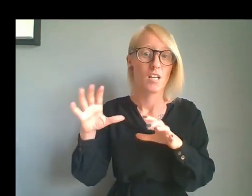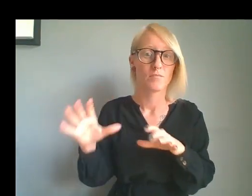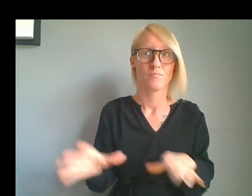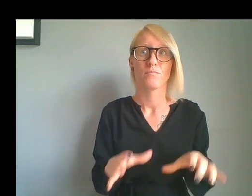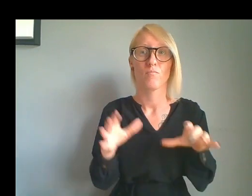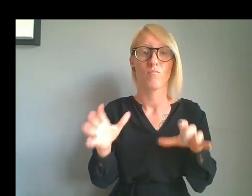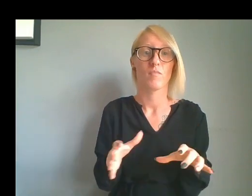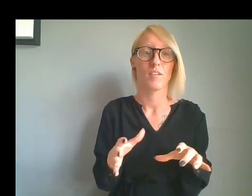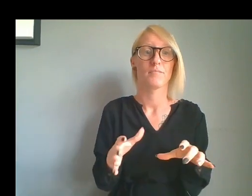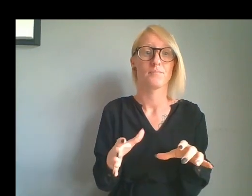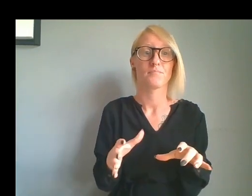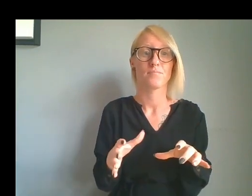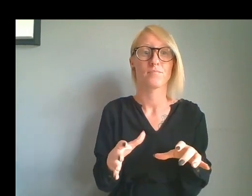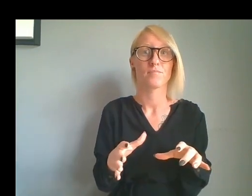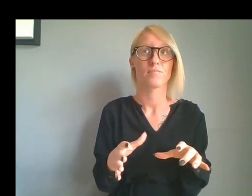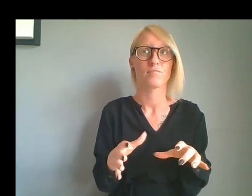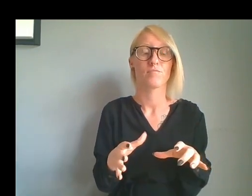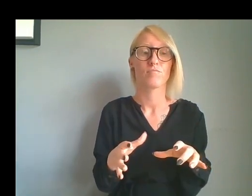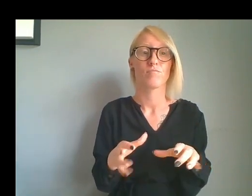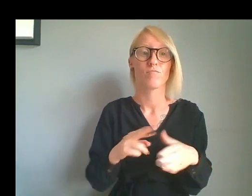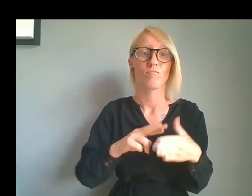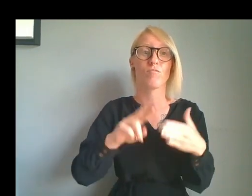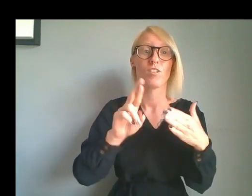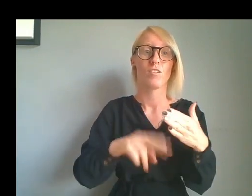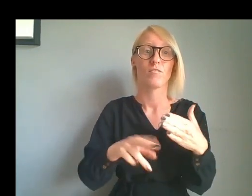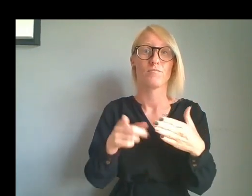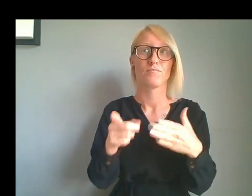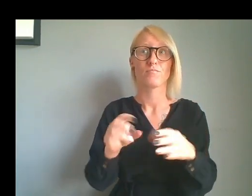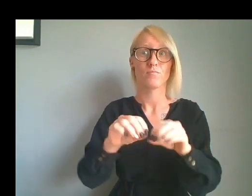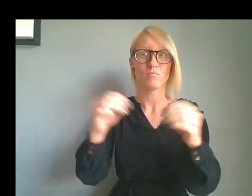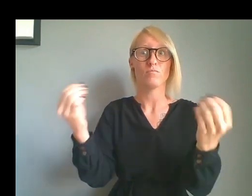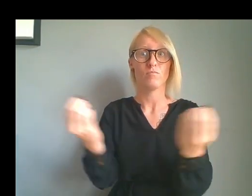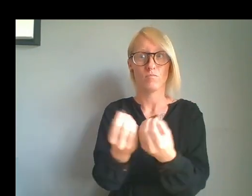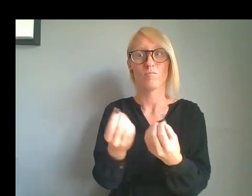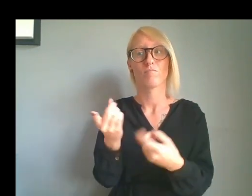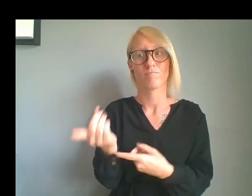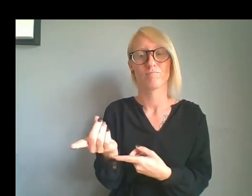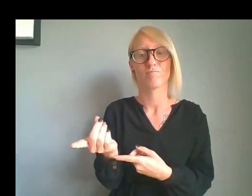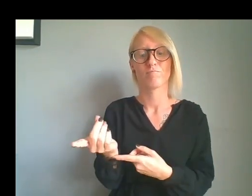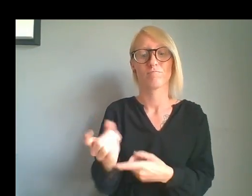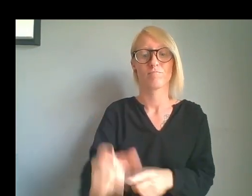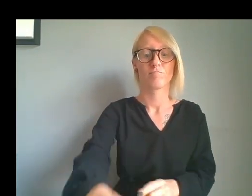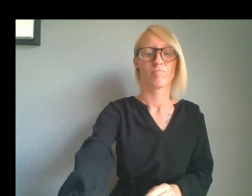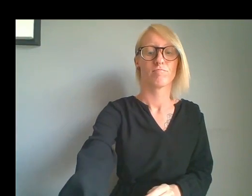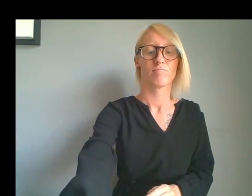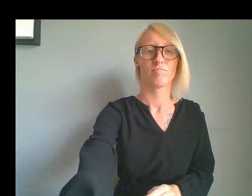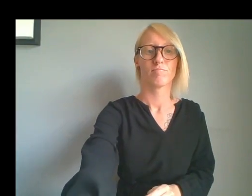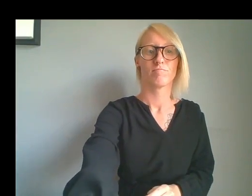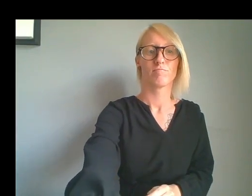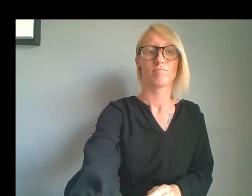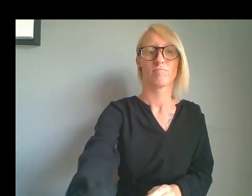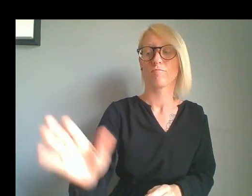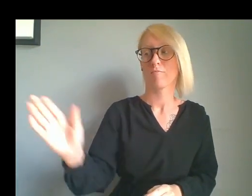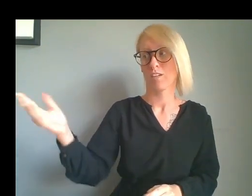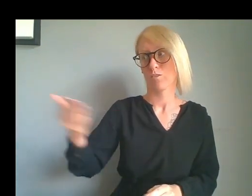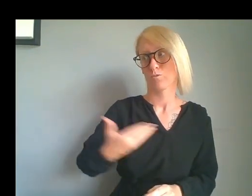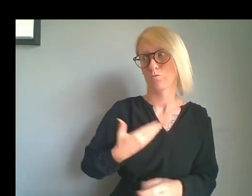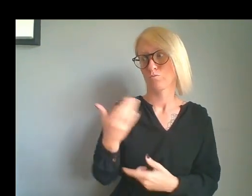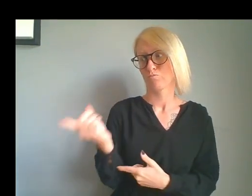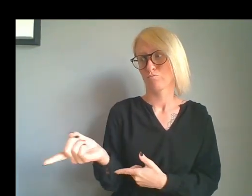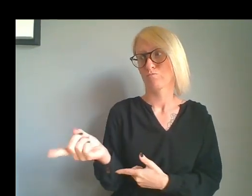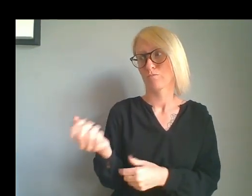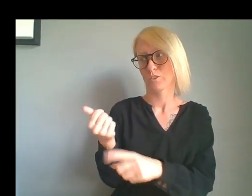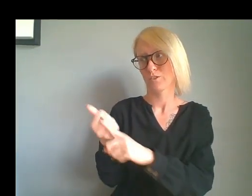improve the results of your organization. So I guess we should just go ahead and let you